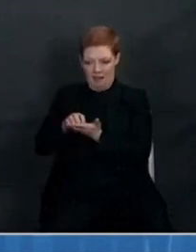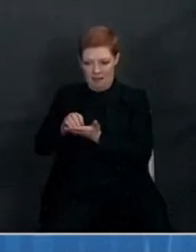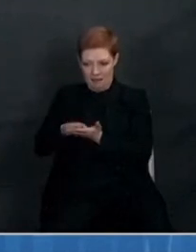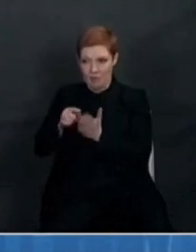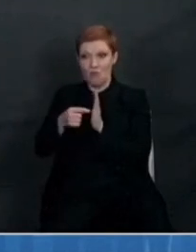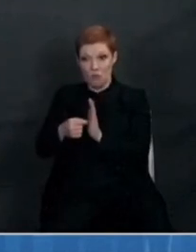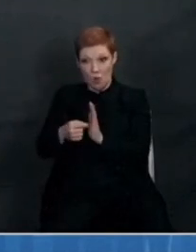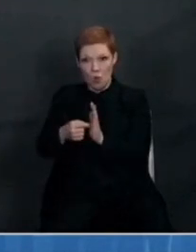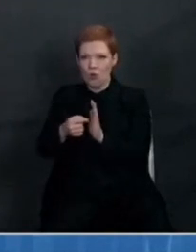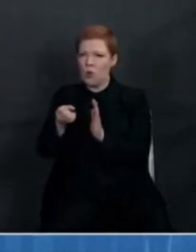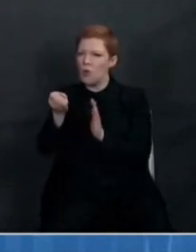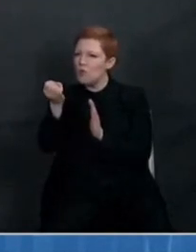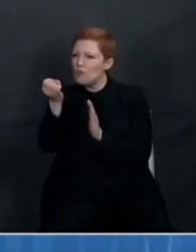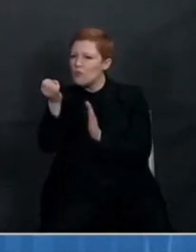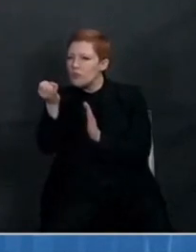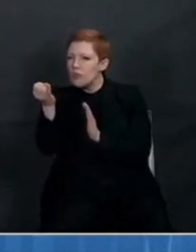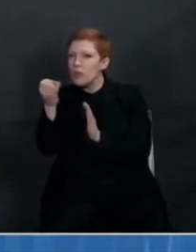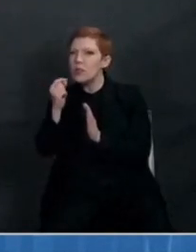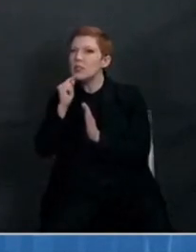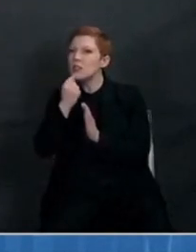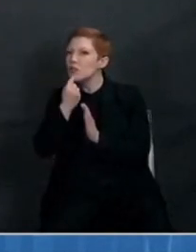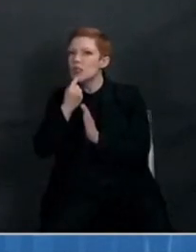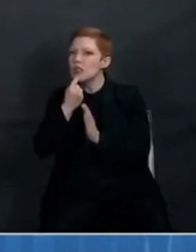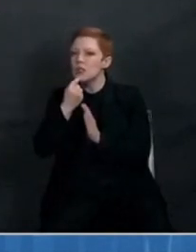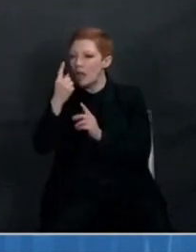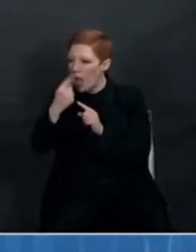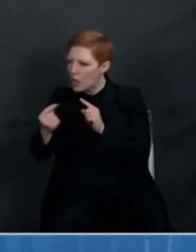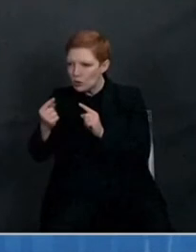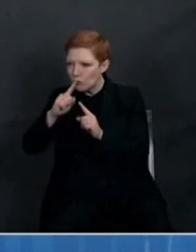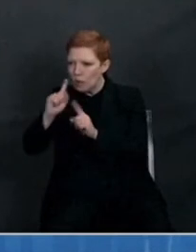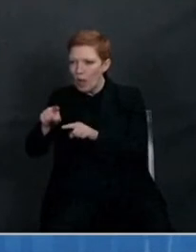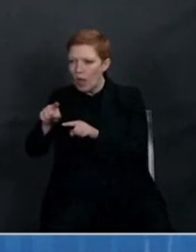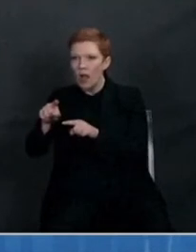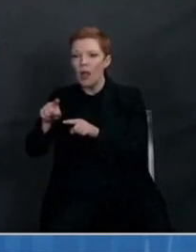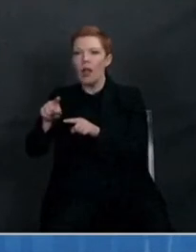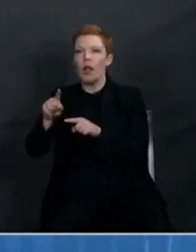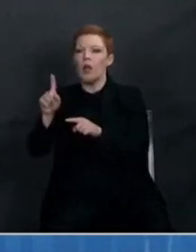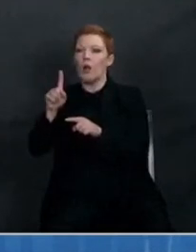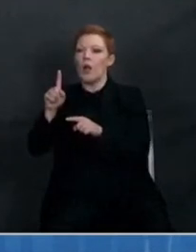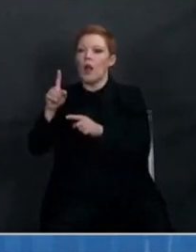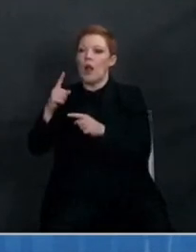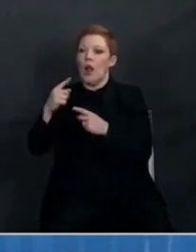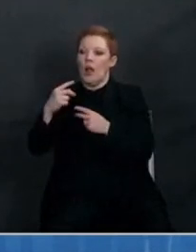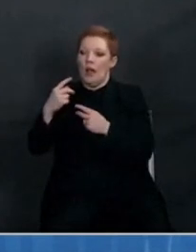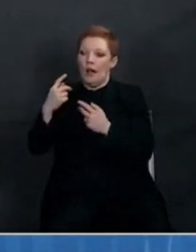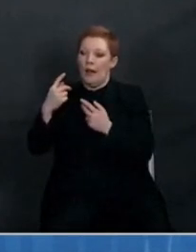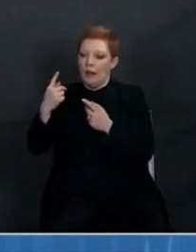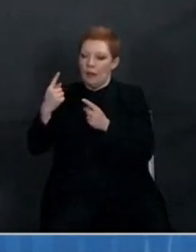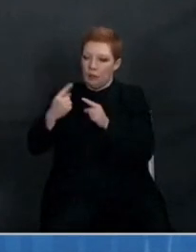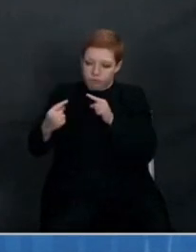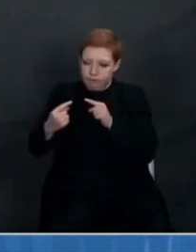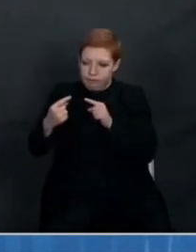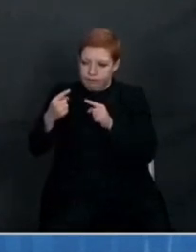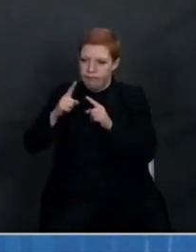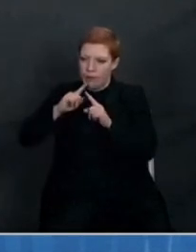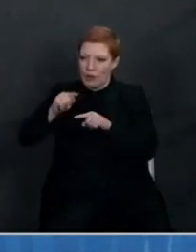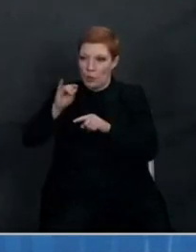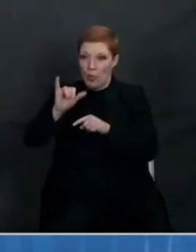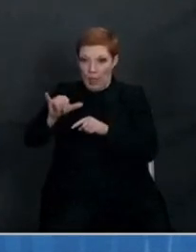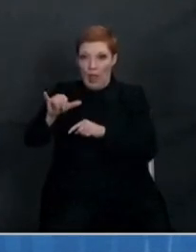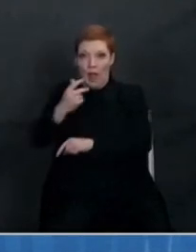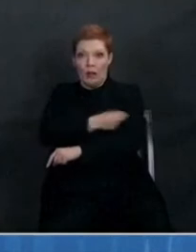of rare serious adverse events like anaphylaxis comparable to other vaccines. When we take